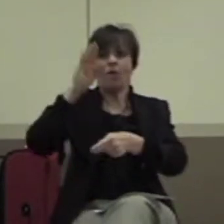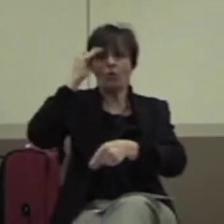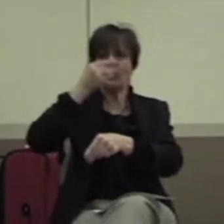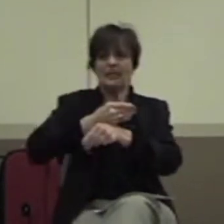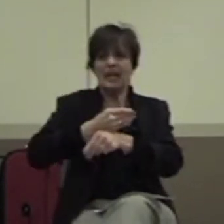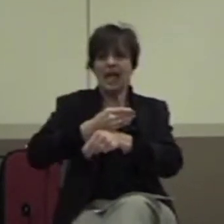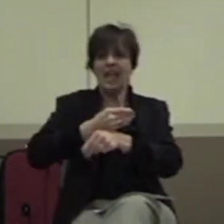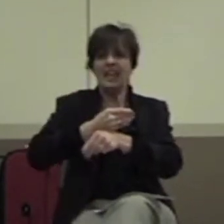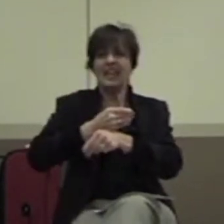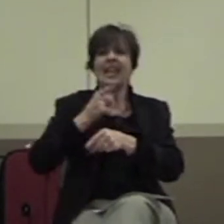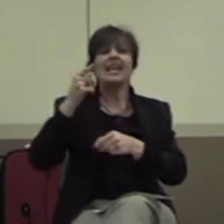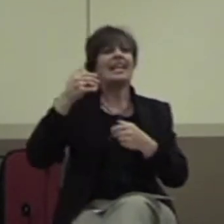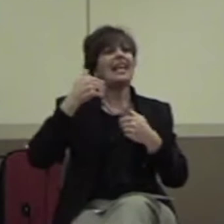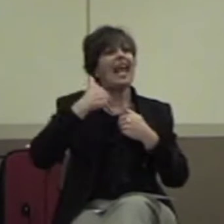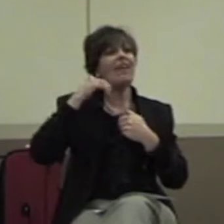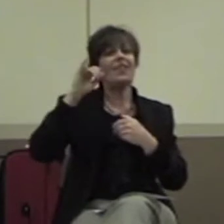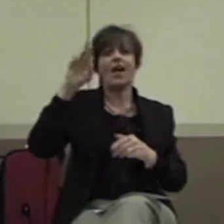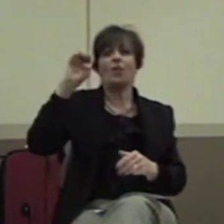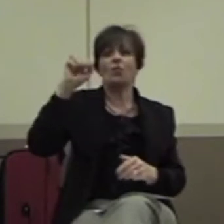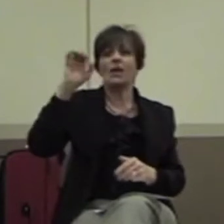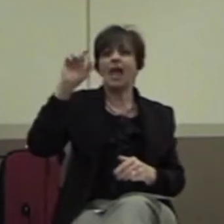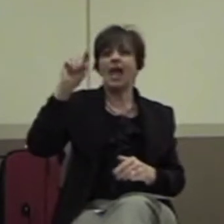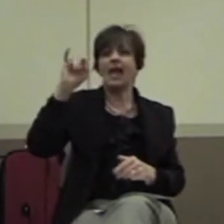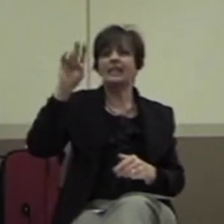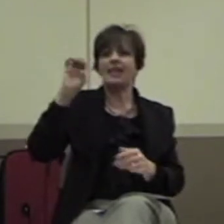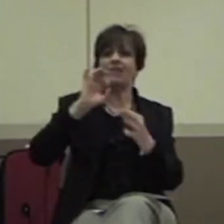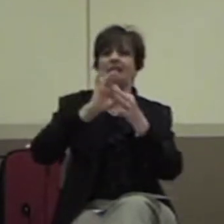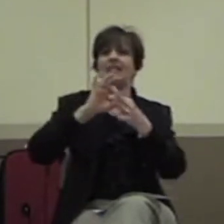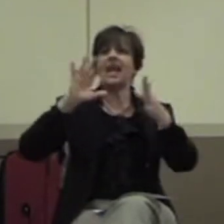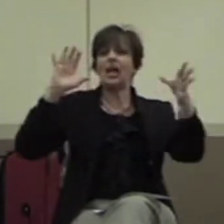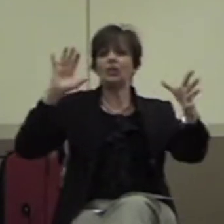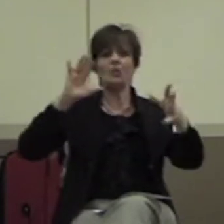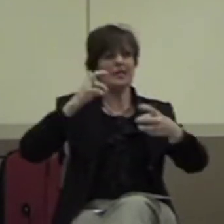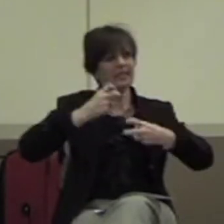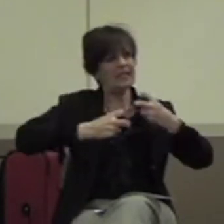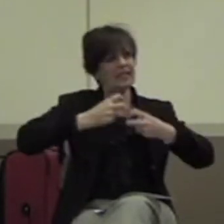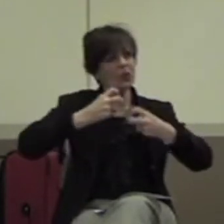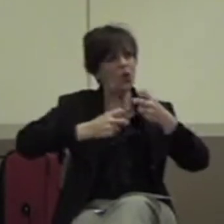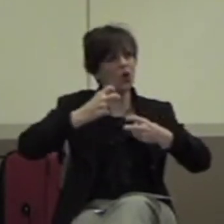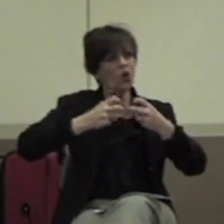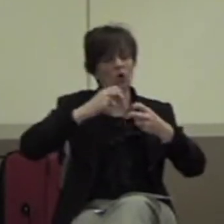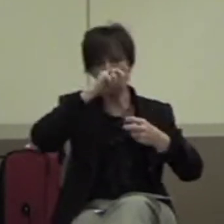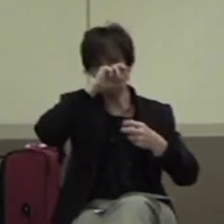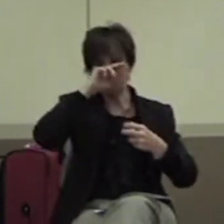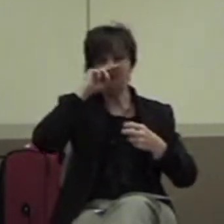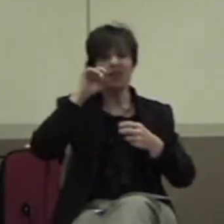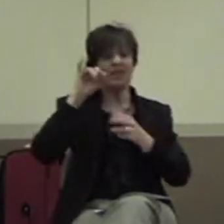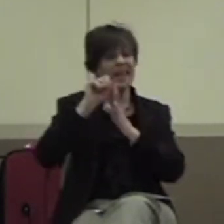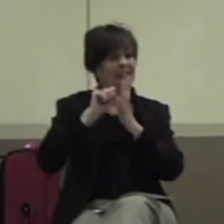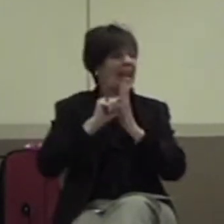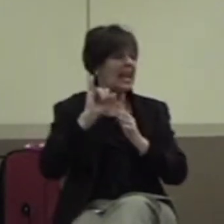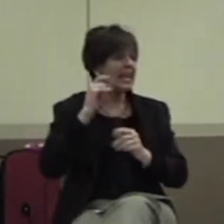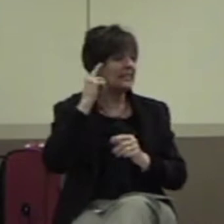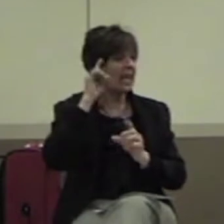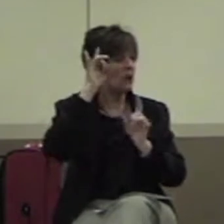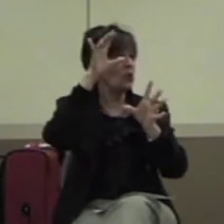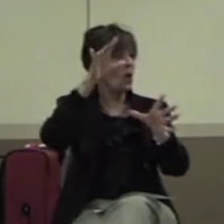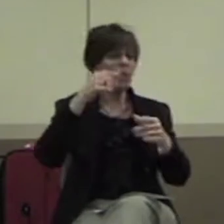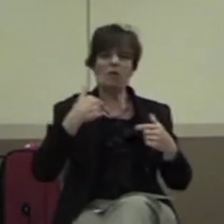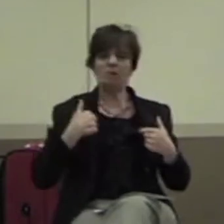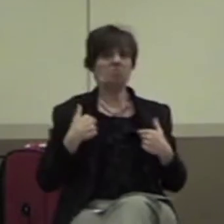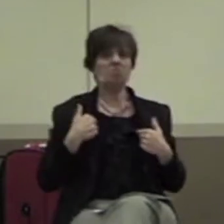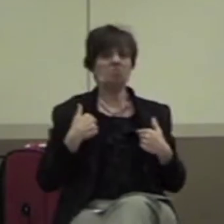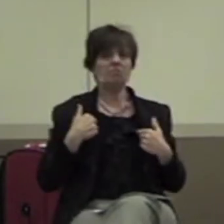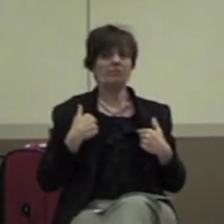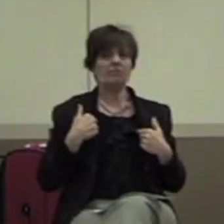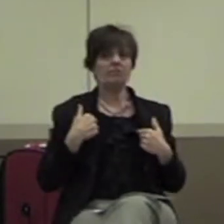her son, and he had reactive attachment disorder. Now, that state, although that sounds horrible,